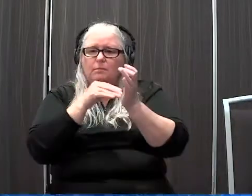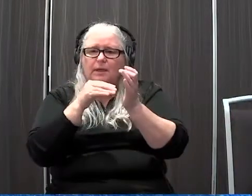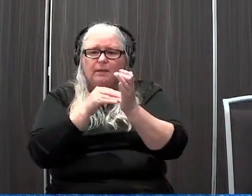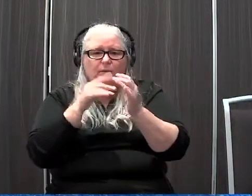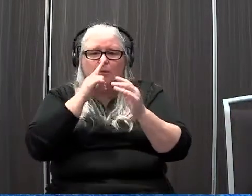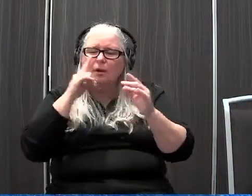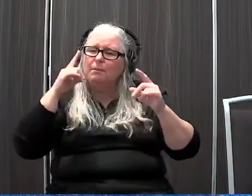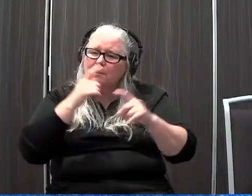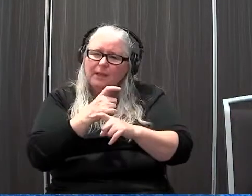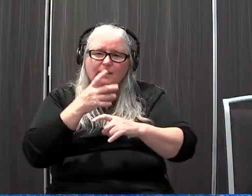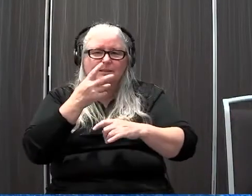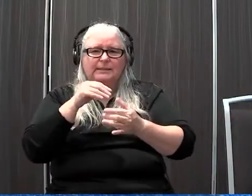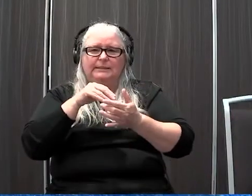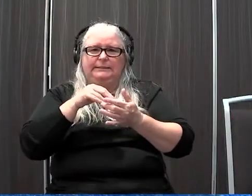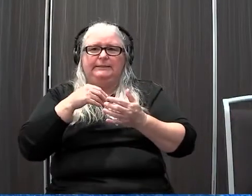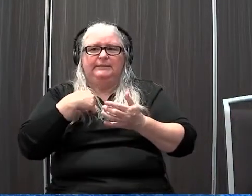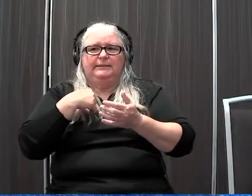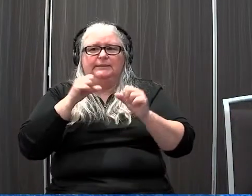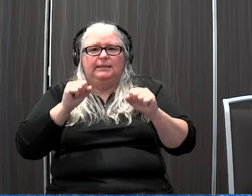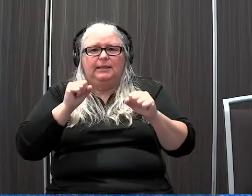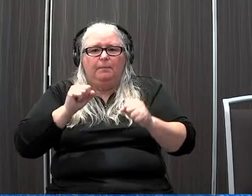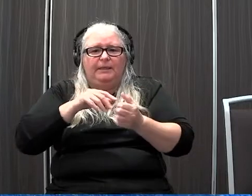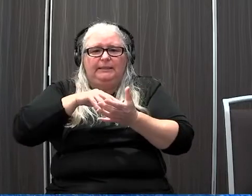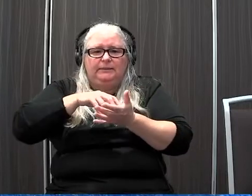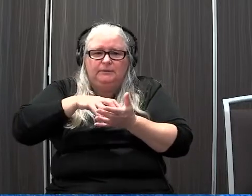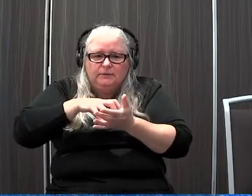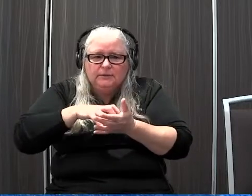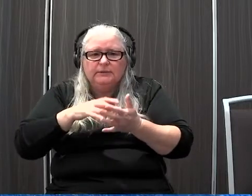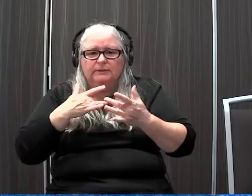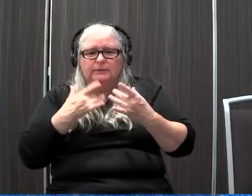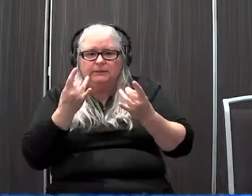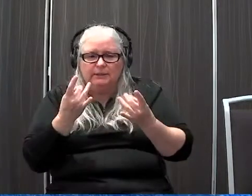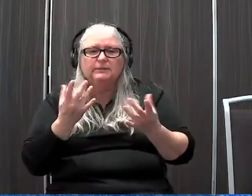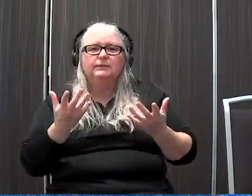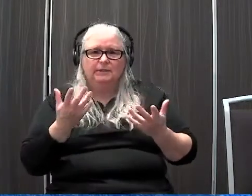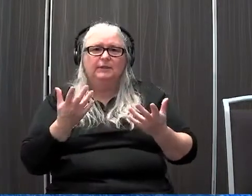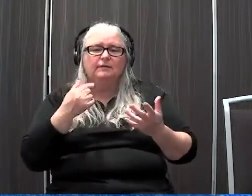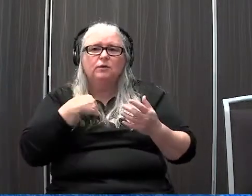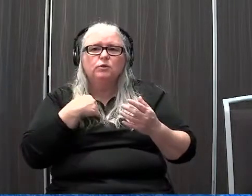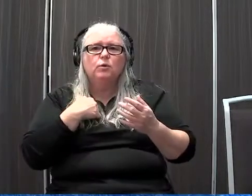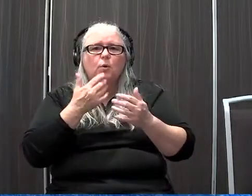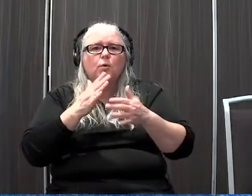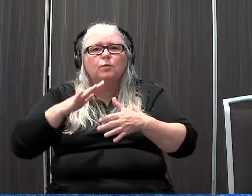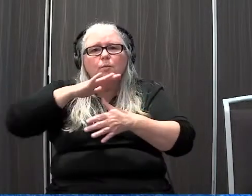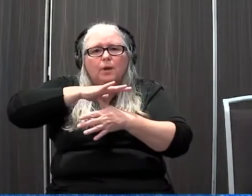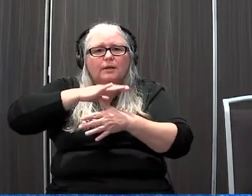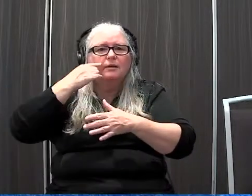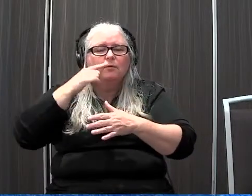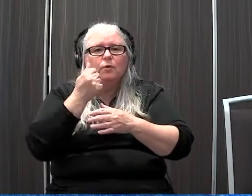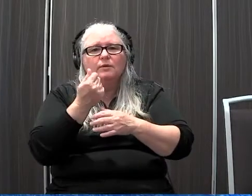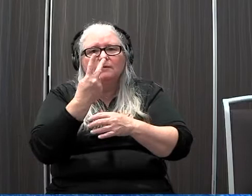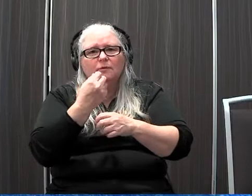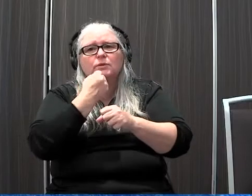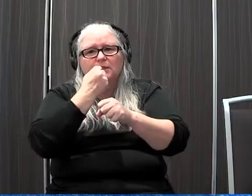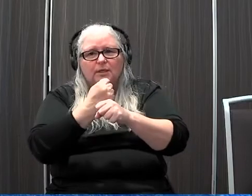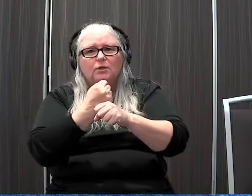fragile, especially during the first several years of their lives. So the priority for the first several years is really medical management and